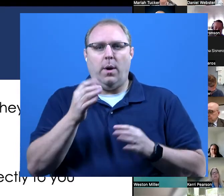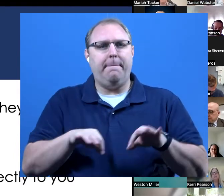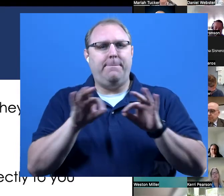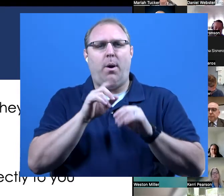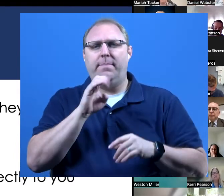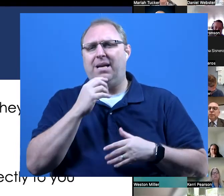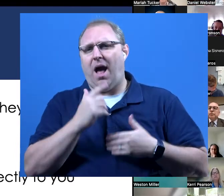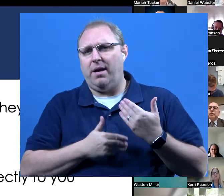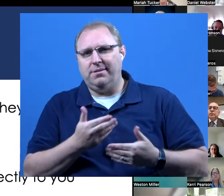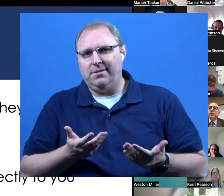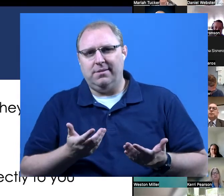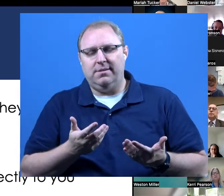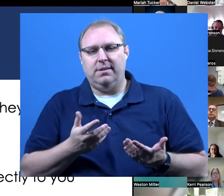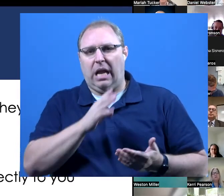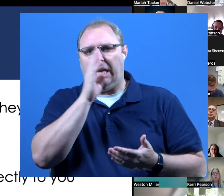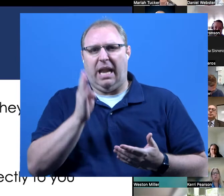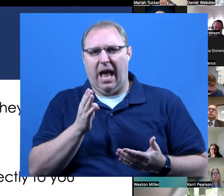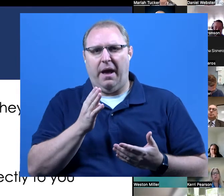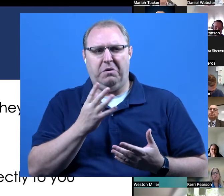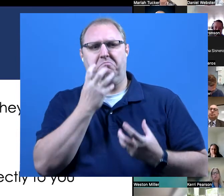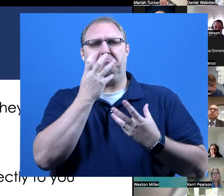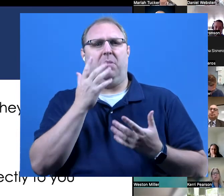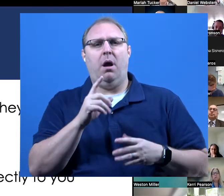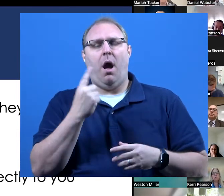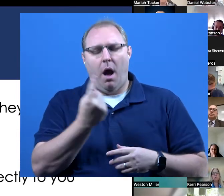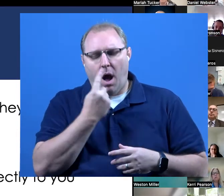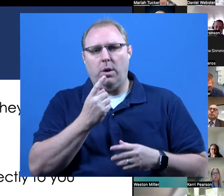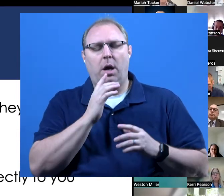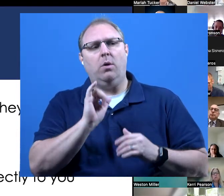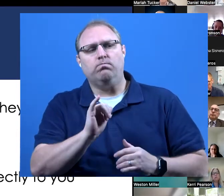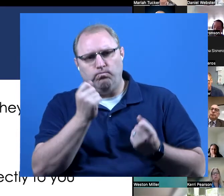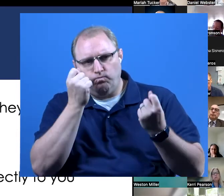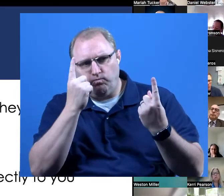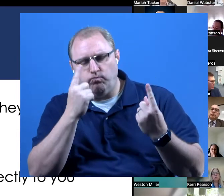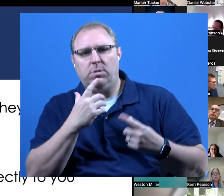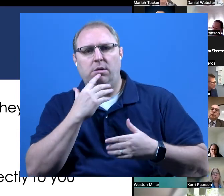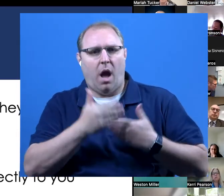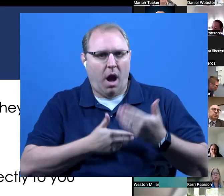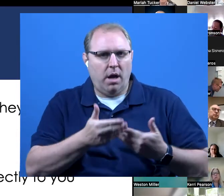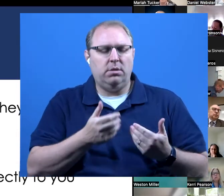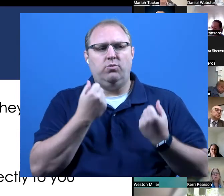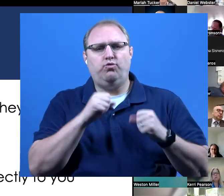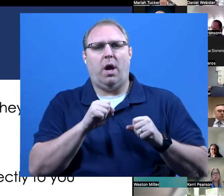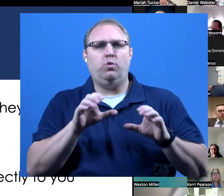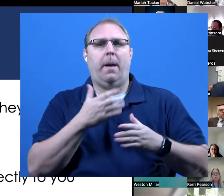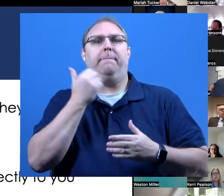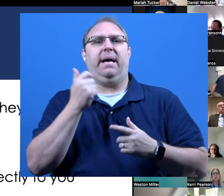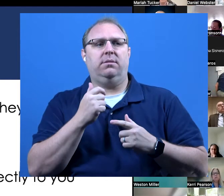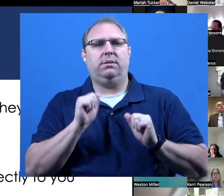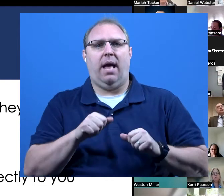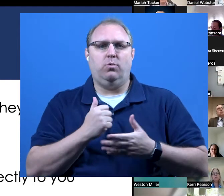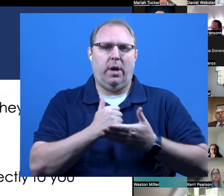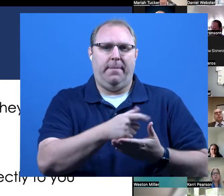we can to best help that employee. Never offer an unofficial accommodation. This is a big